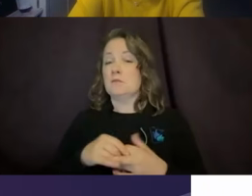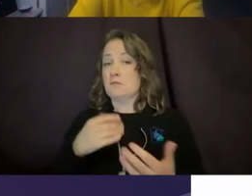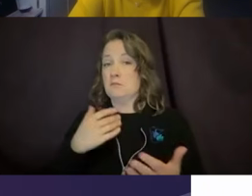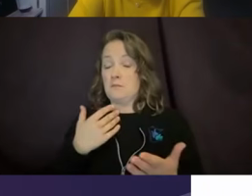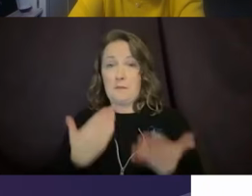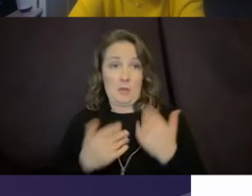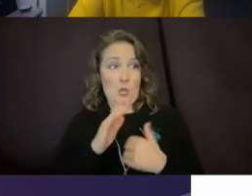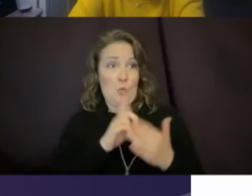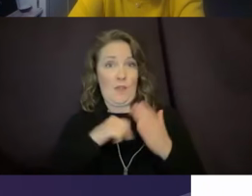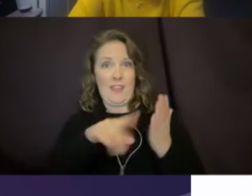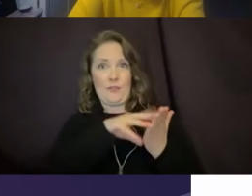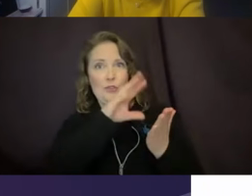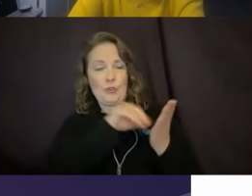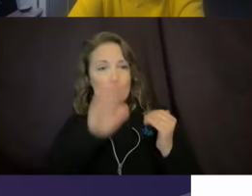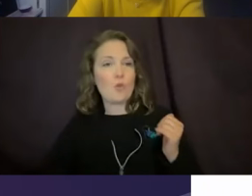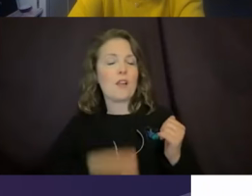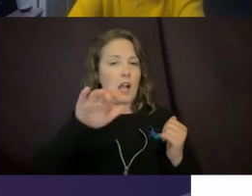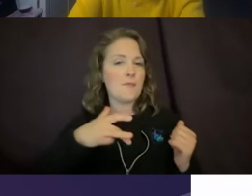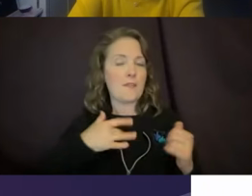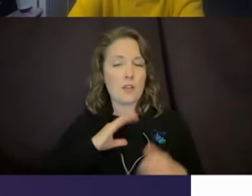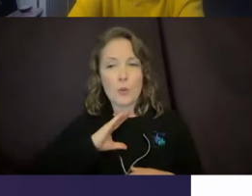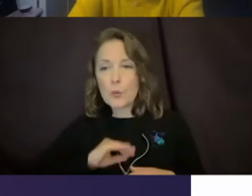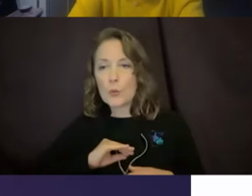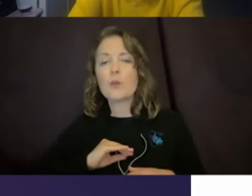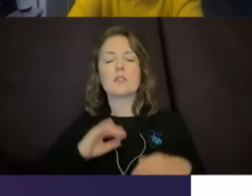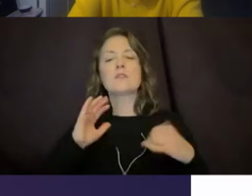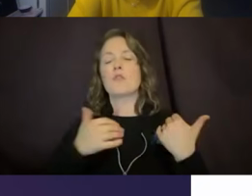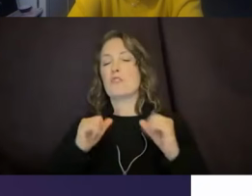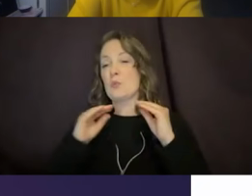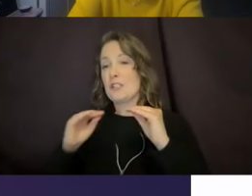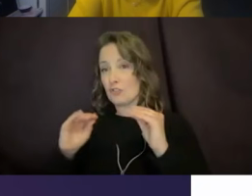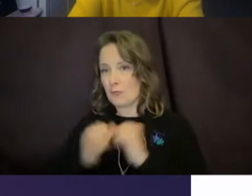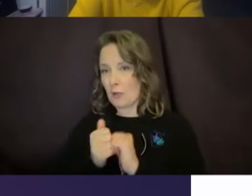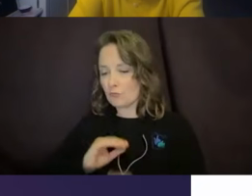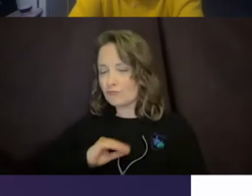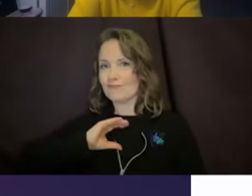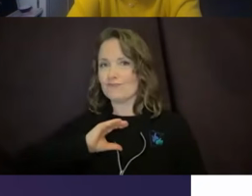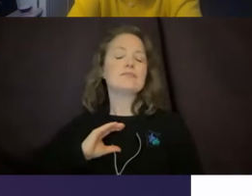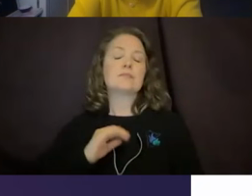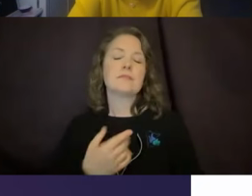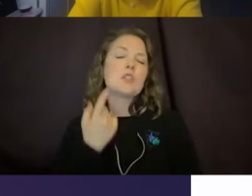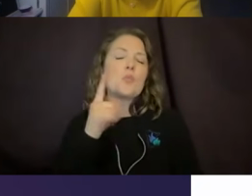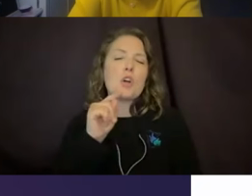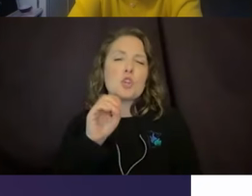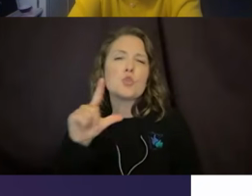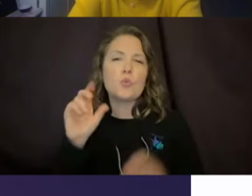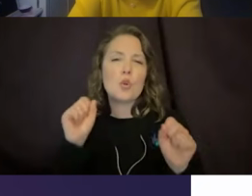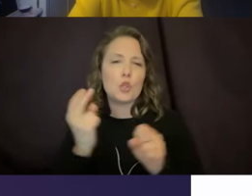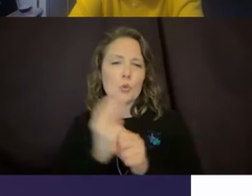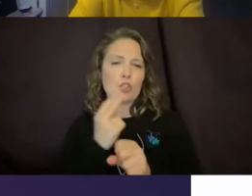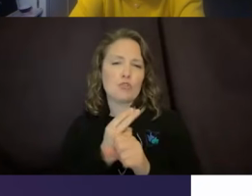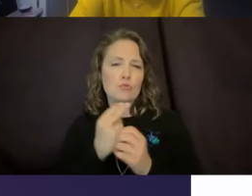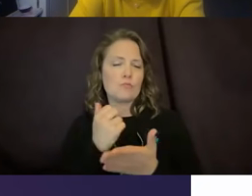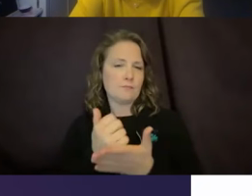their own experiences growing up. So that is one tool to kind of address some of those thoughts that can